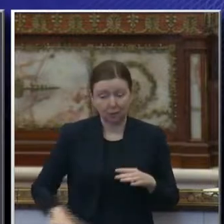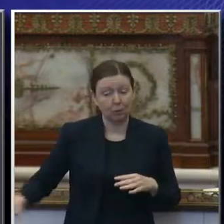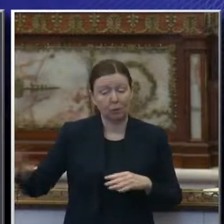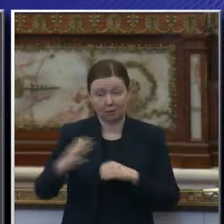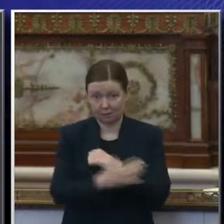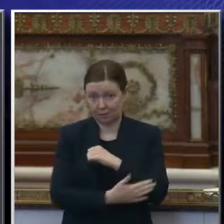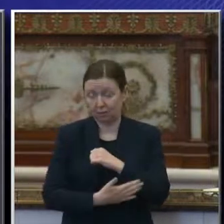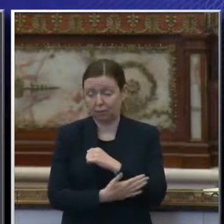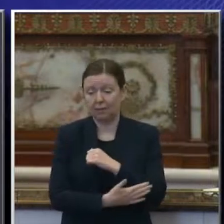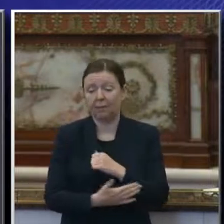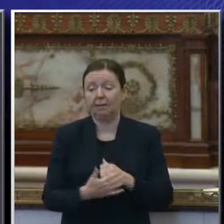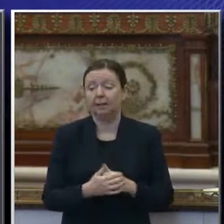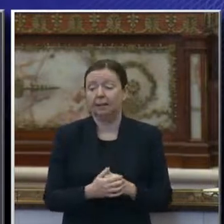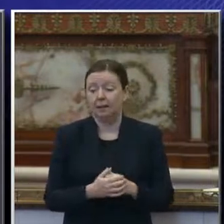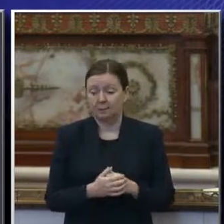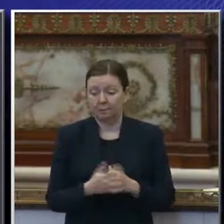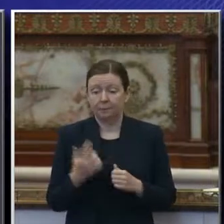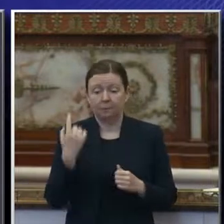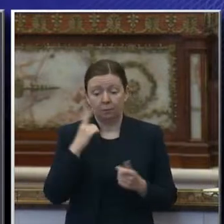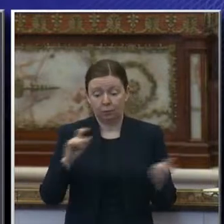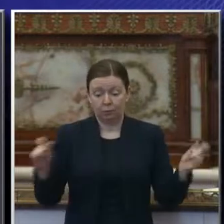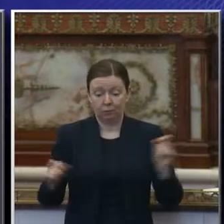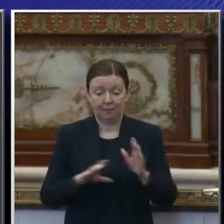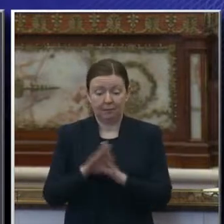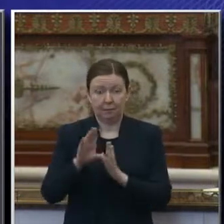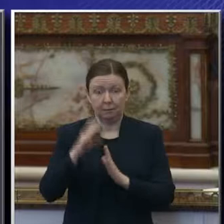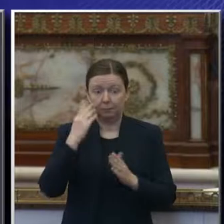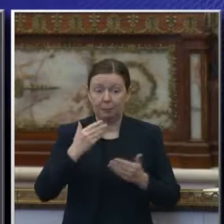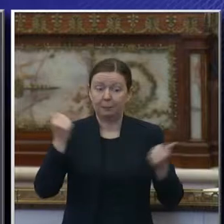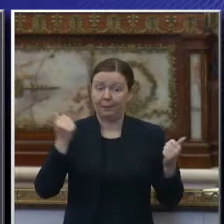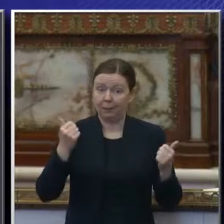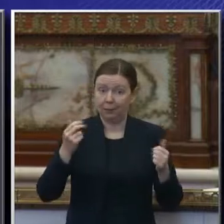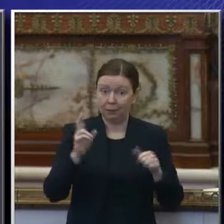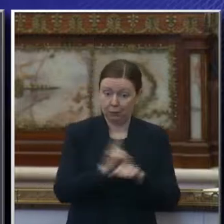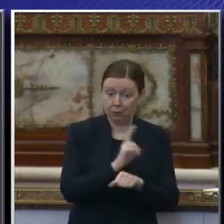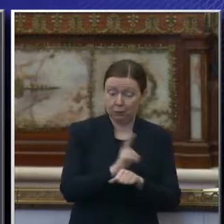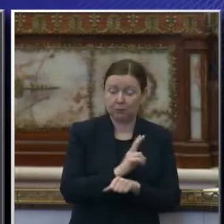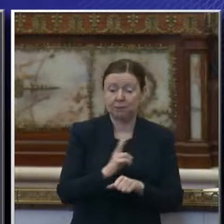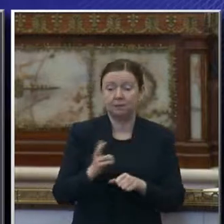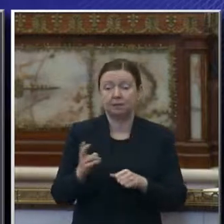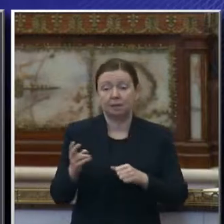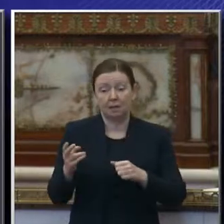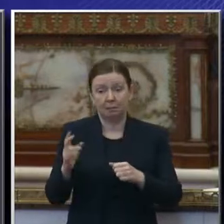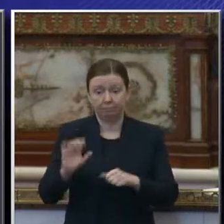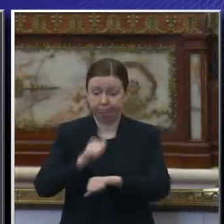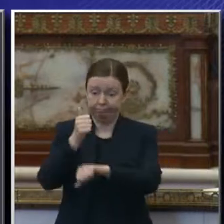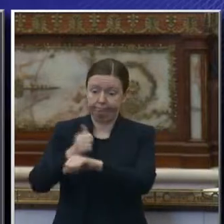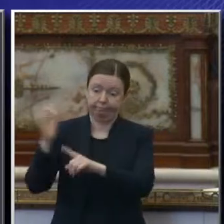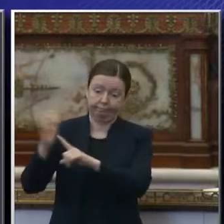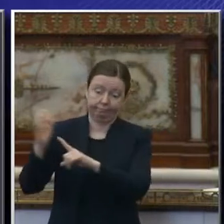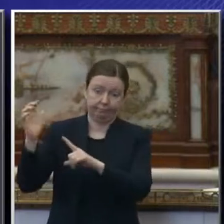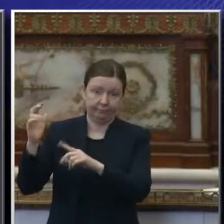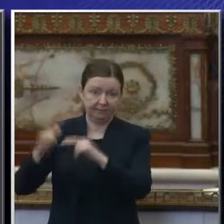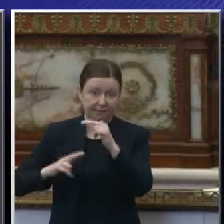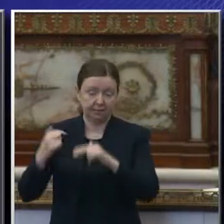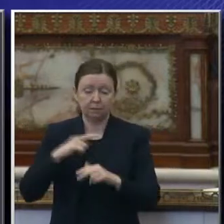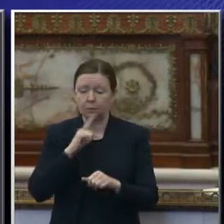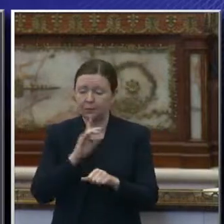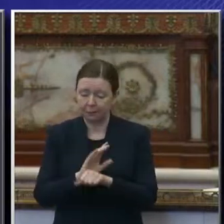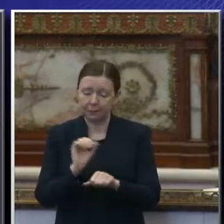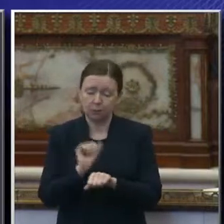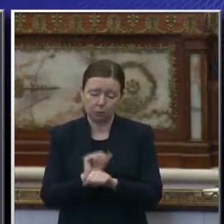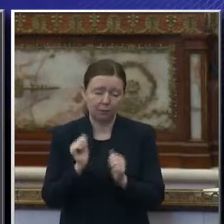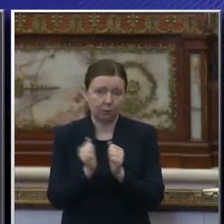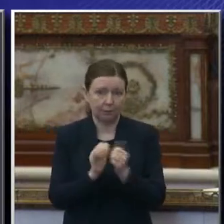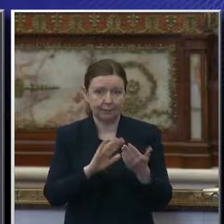country for redevelopment to better and higher use into state-of-the-art facilities. And we are committed to working with the